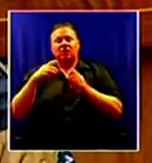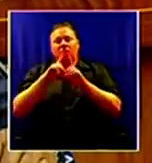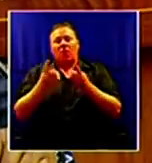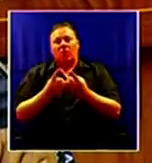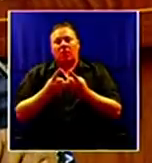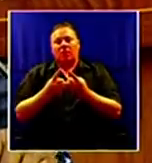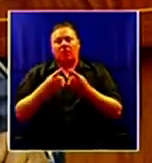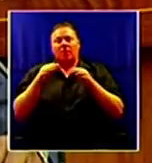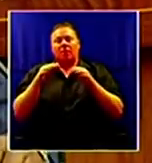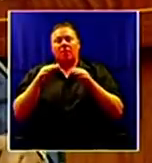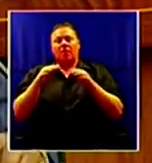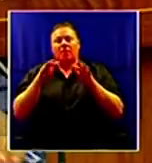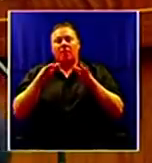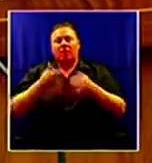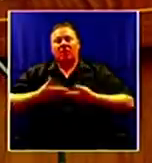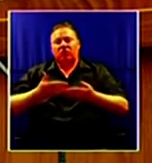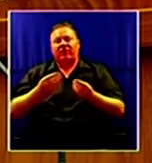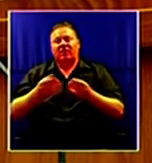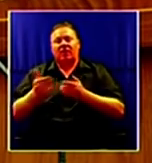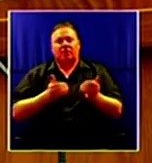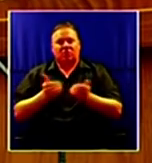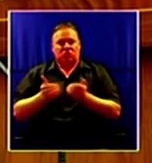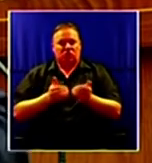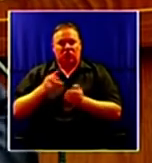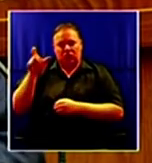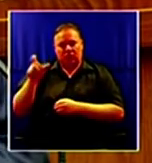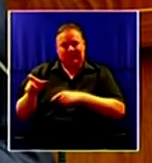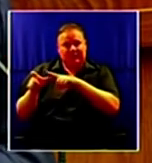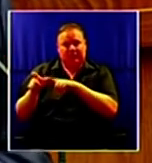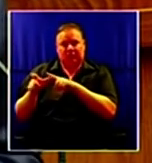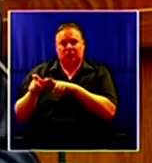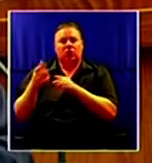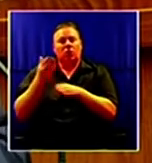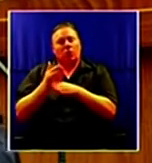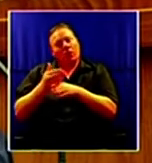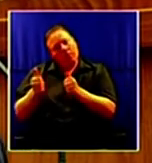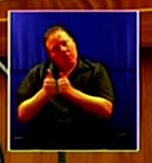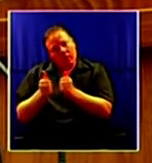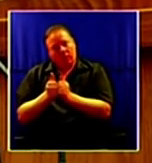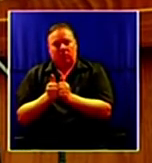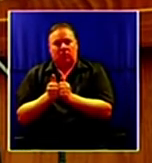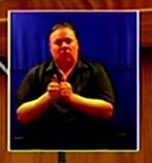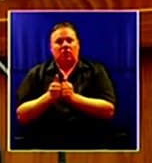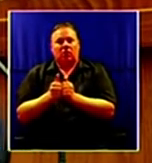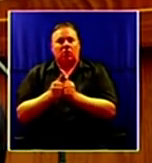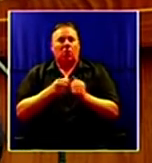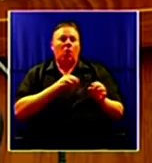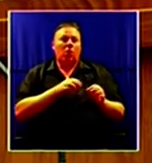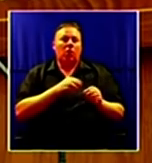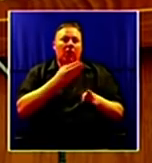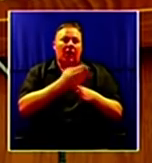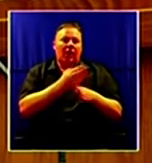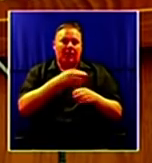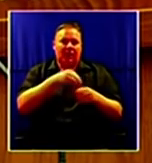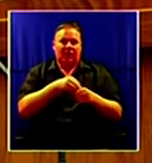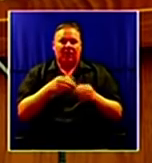Minister Senzo Mkunu, is working with our partners in organized labor to achieve a fair